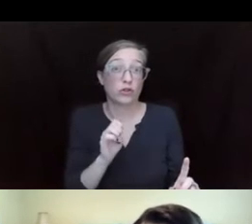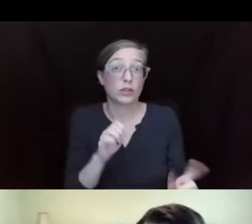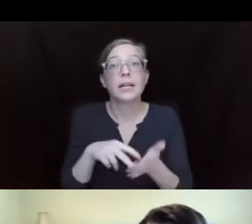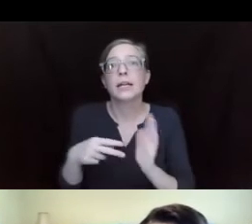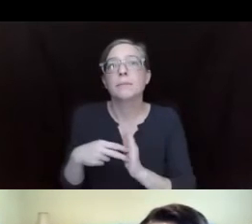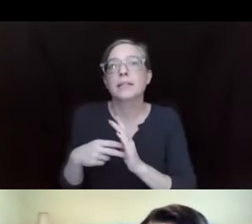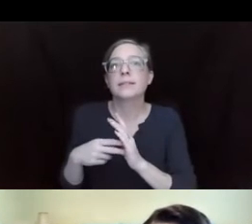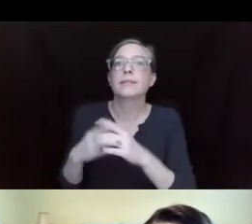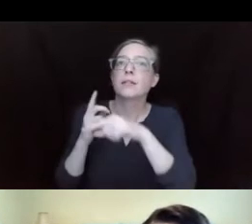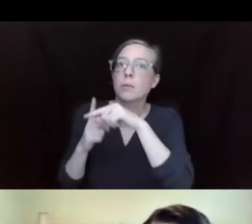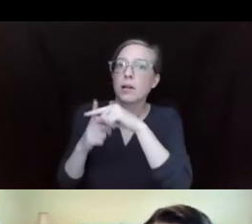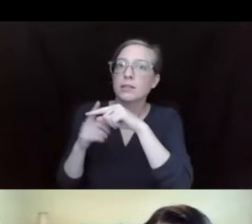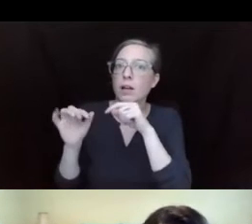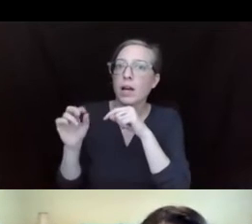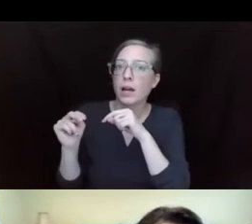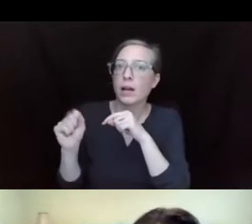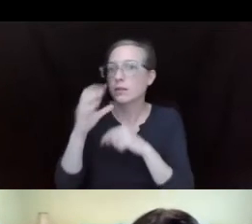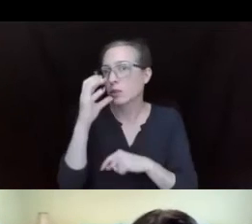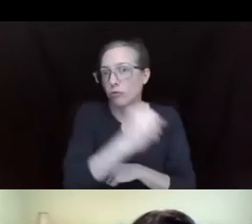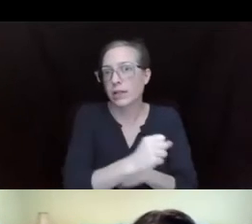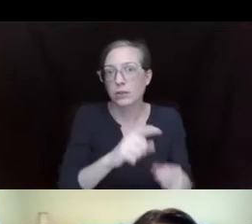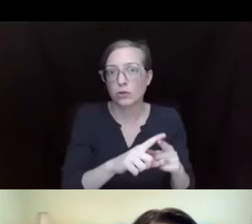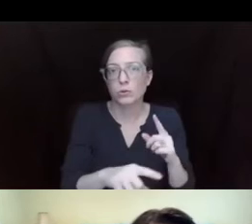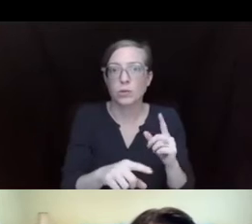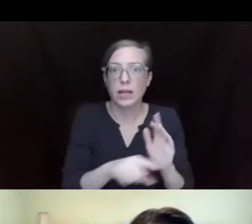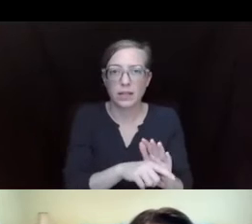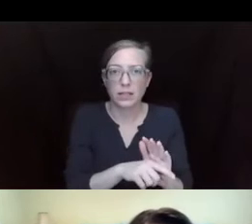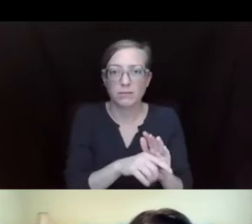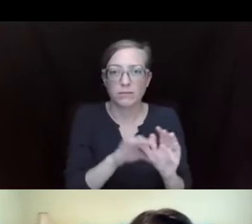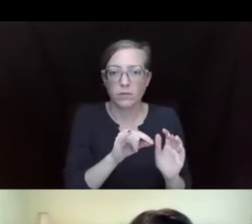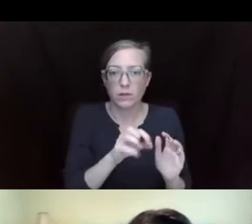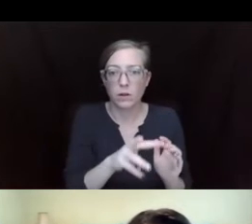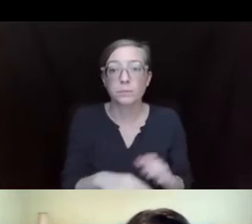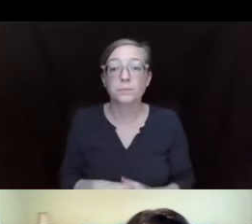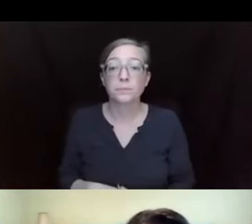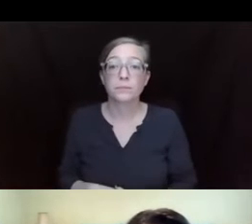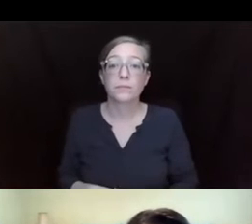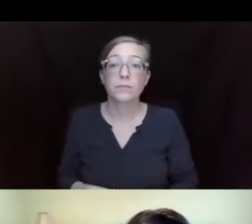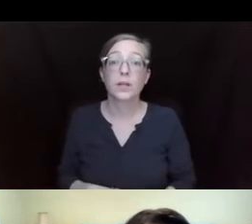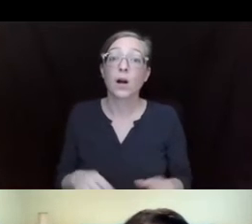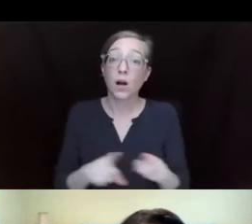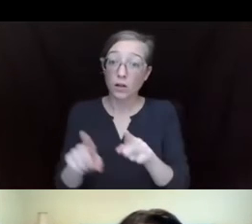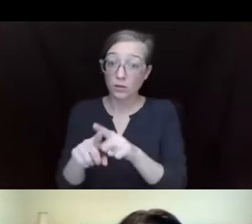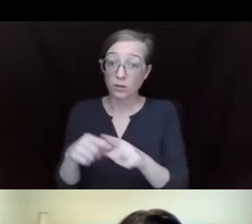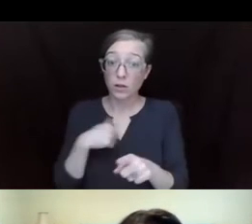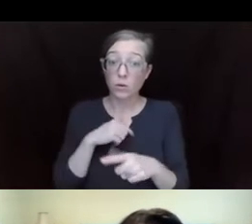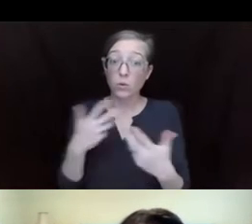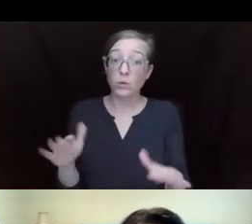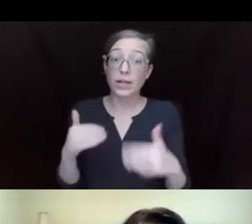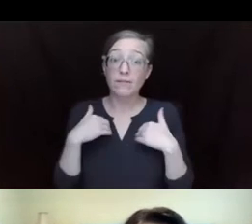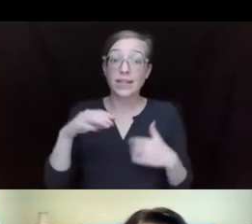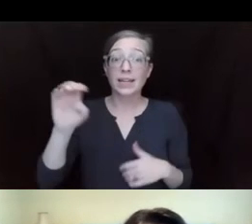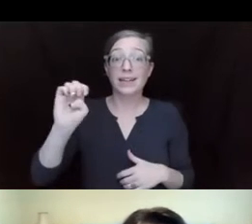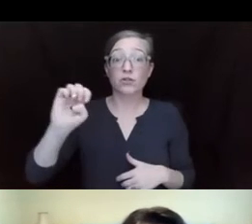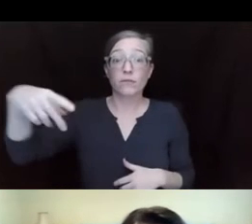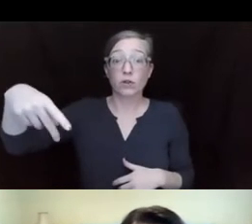So electrosmotic flow is moving to the right. Okay. Also, we have electrophoresis. Can you see that I have two of those? I